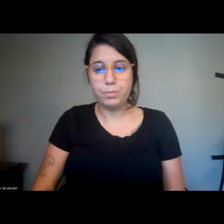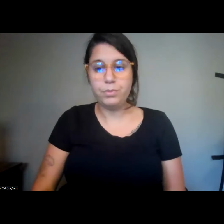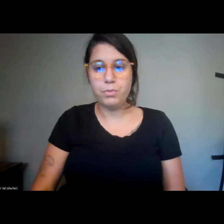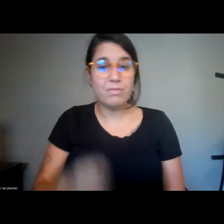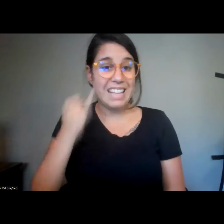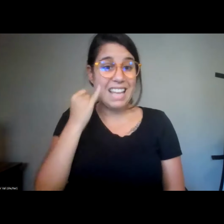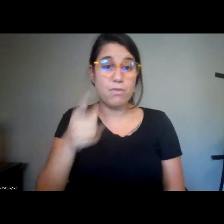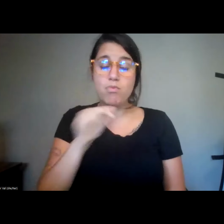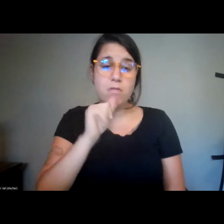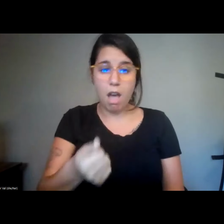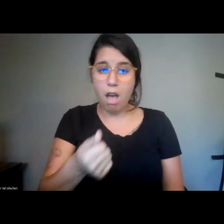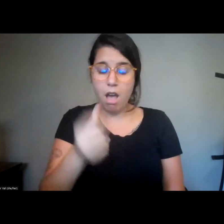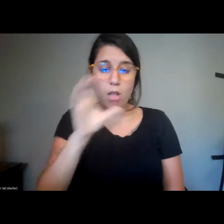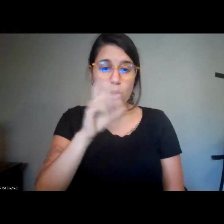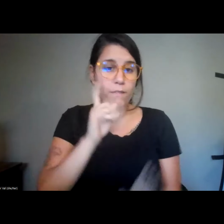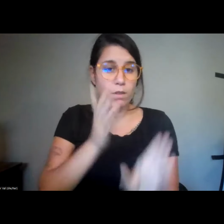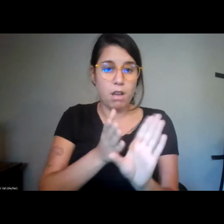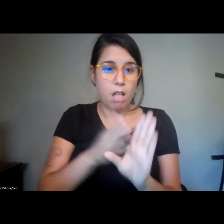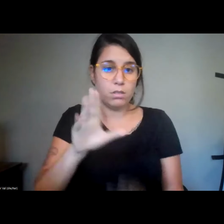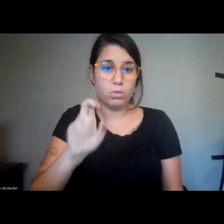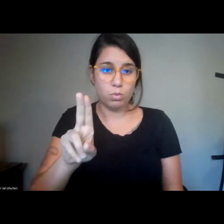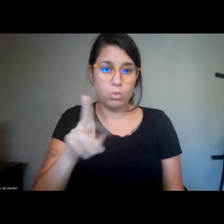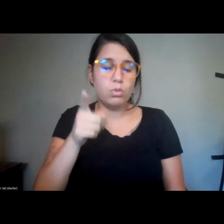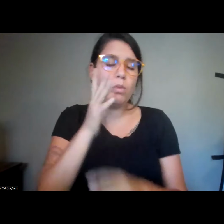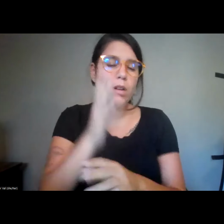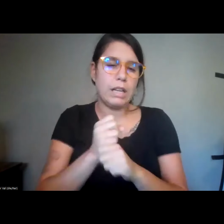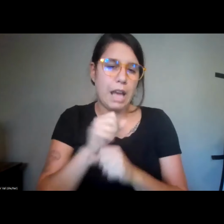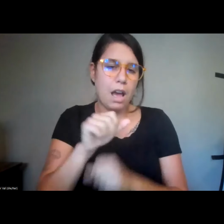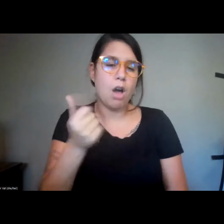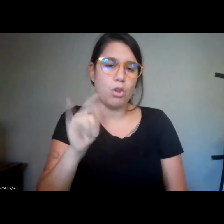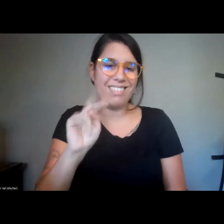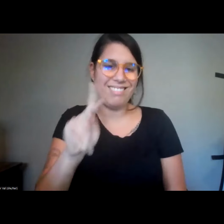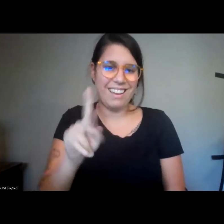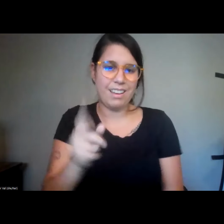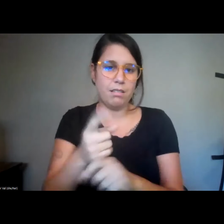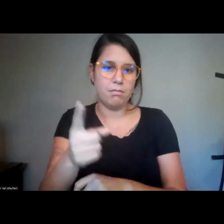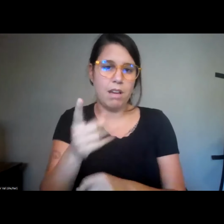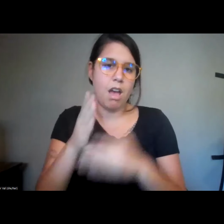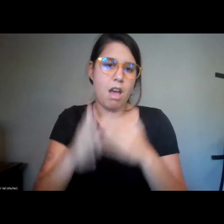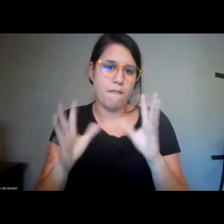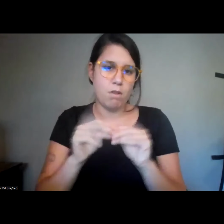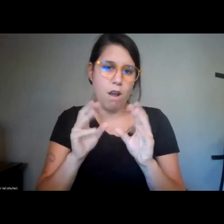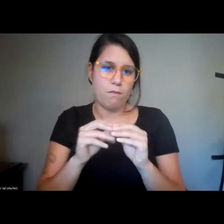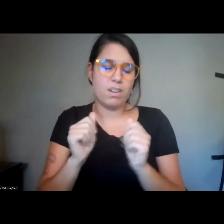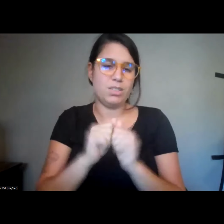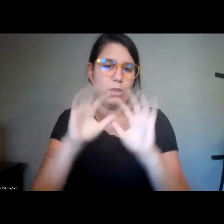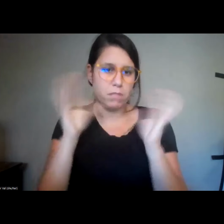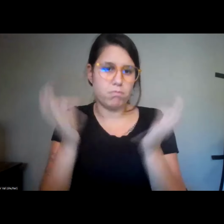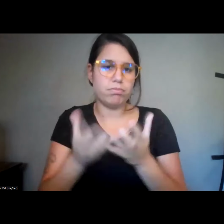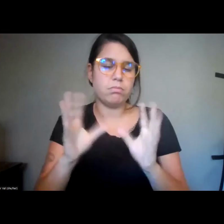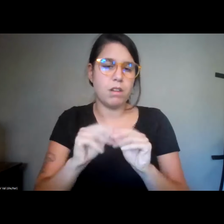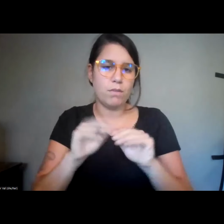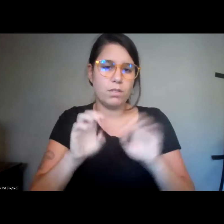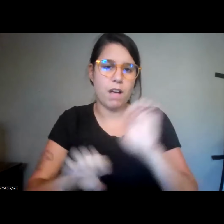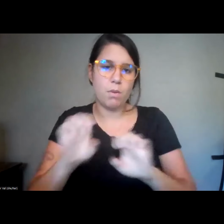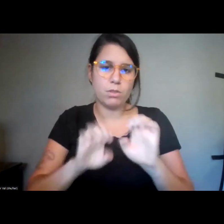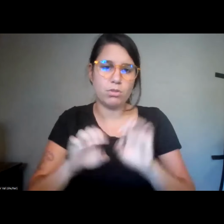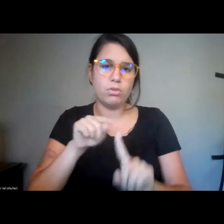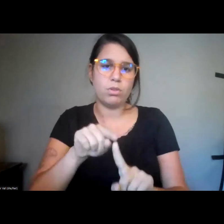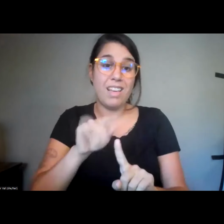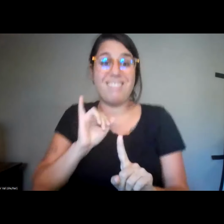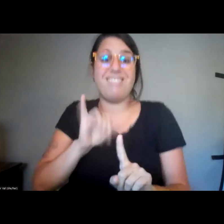who are not seeking psychology CEUs, you will receive a link at the end of the conference for the overall conference evaluation. And it is through